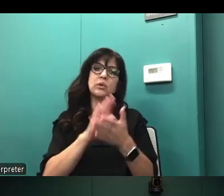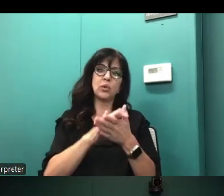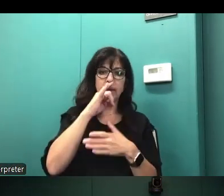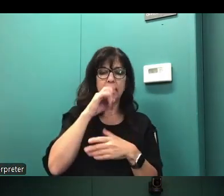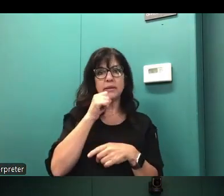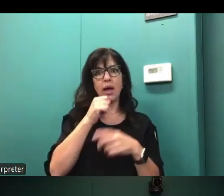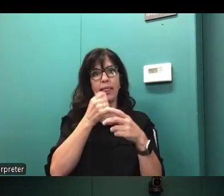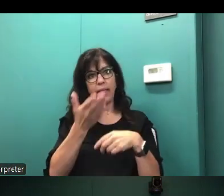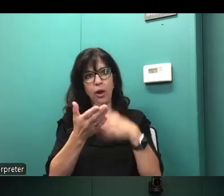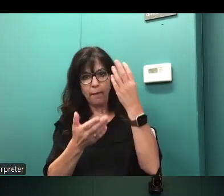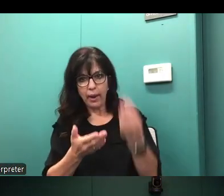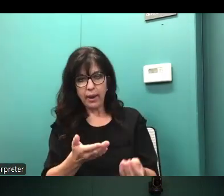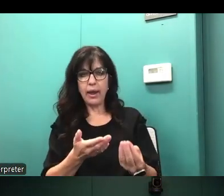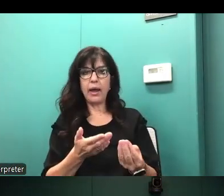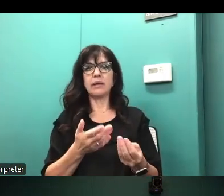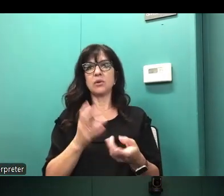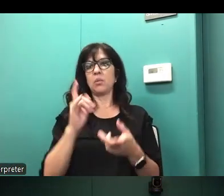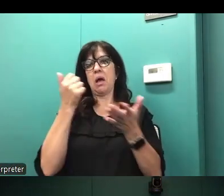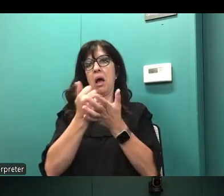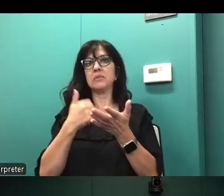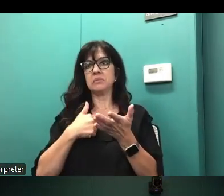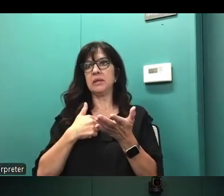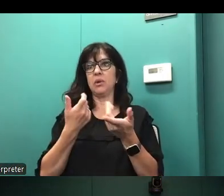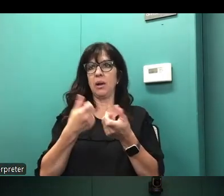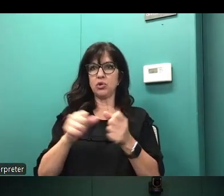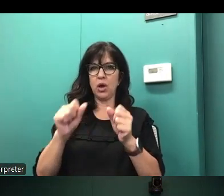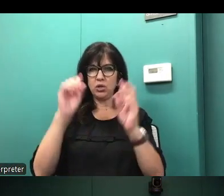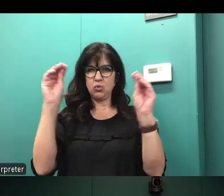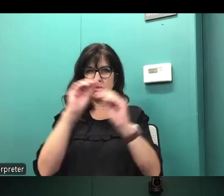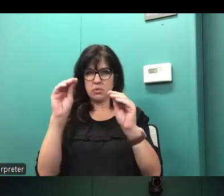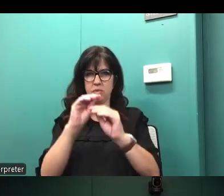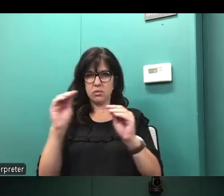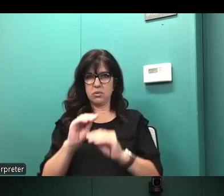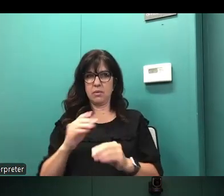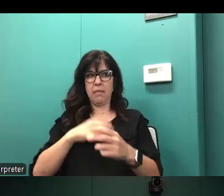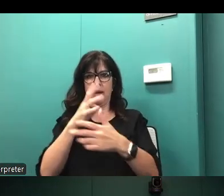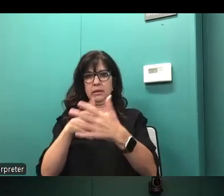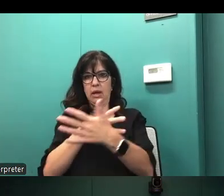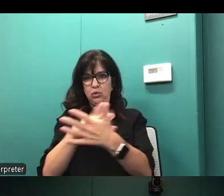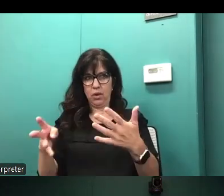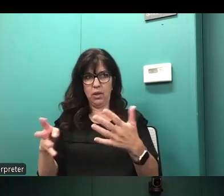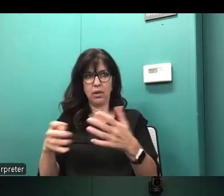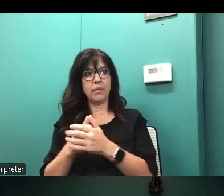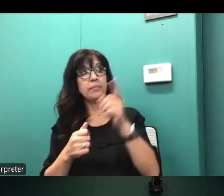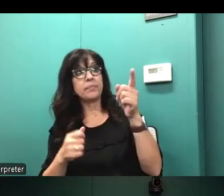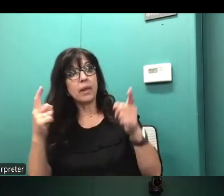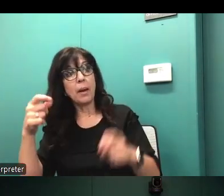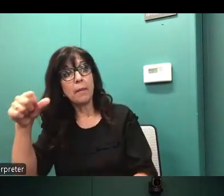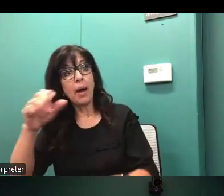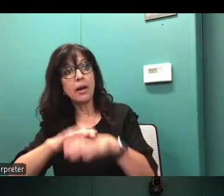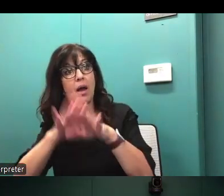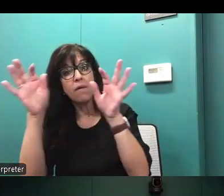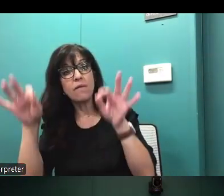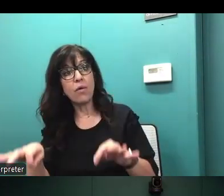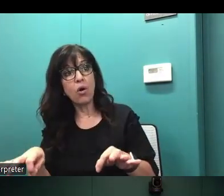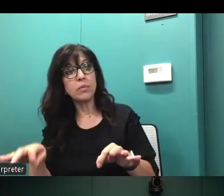not there on Mondays. And that just helps me when I'm trying to put together a master schedule. There is a button on forms